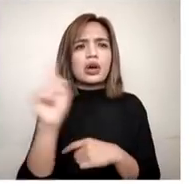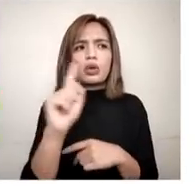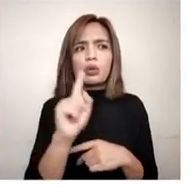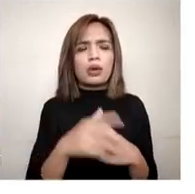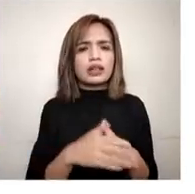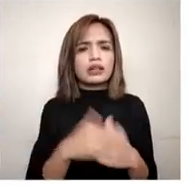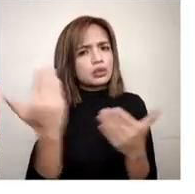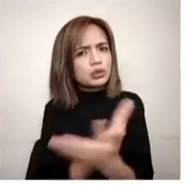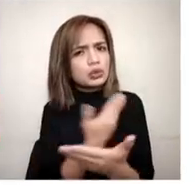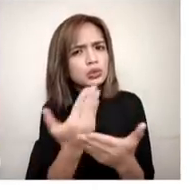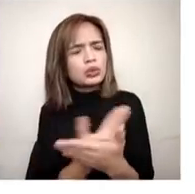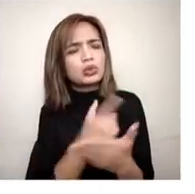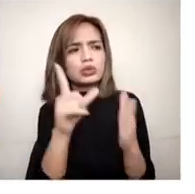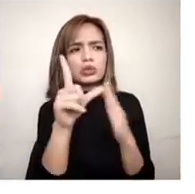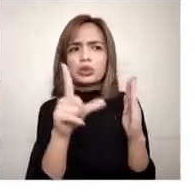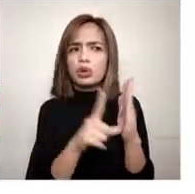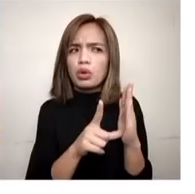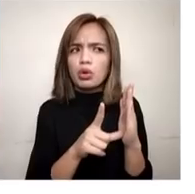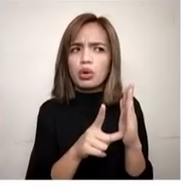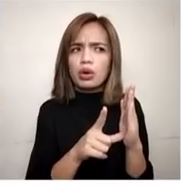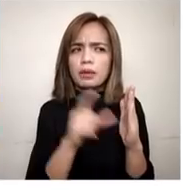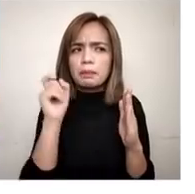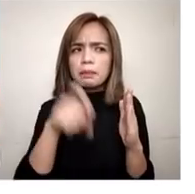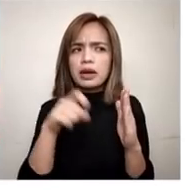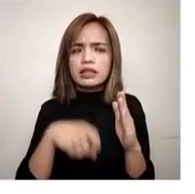piece of legislation should be made?